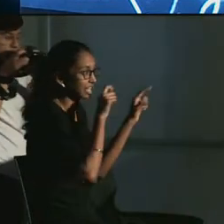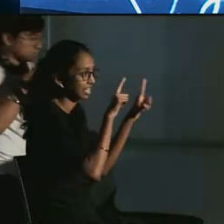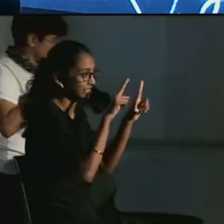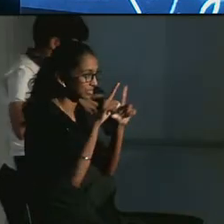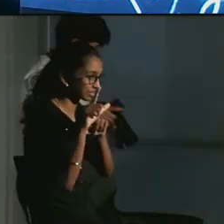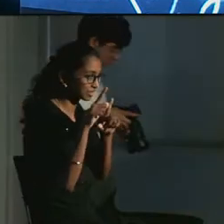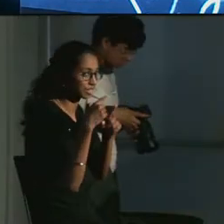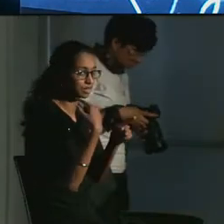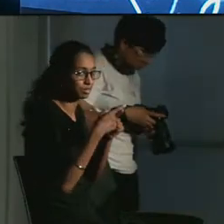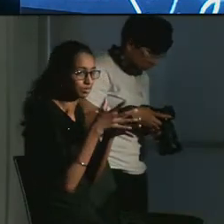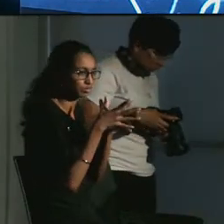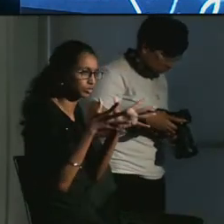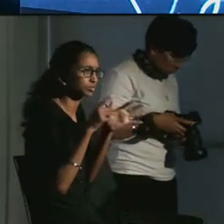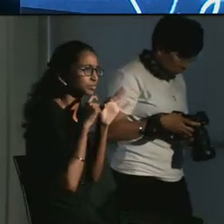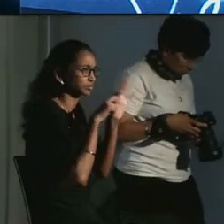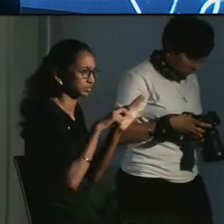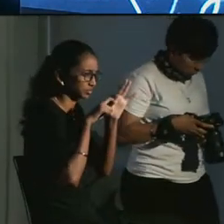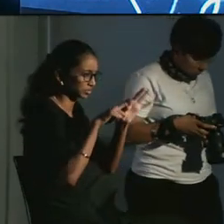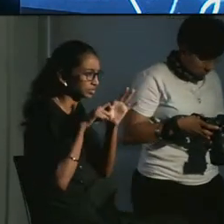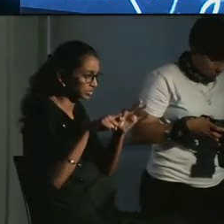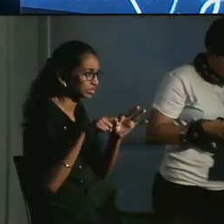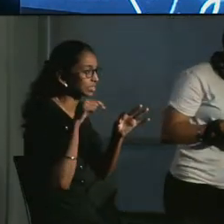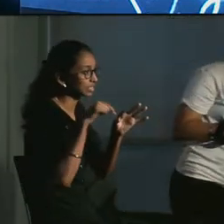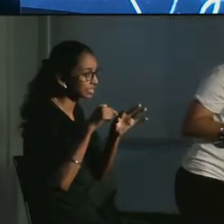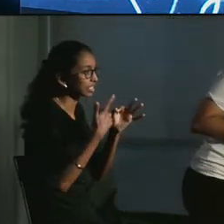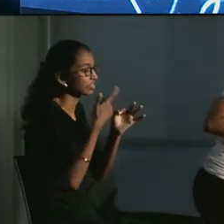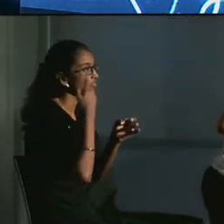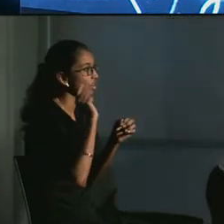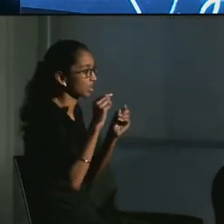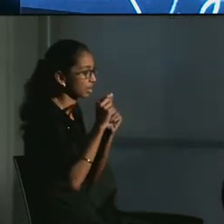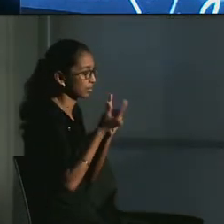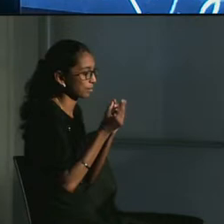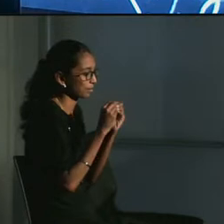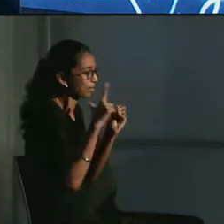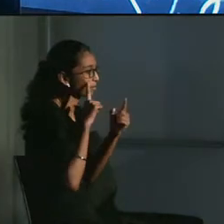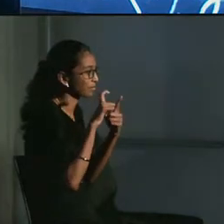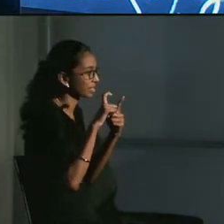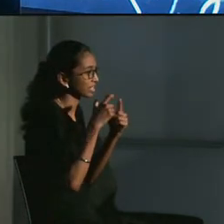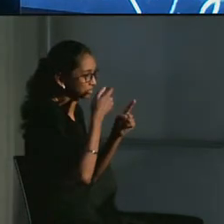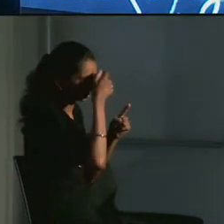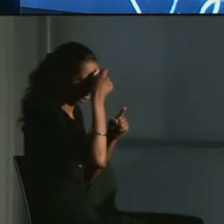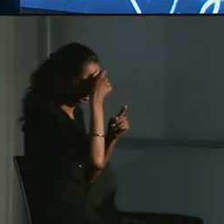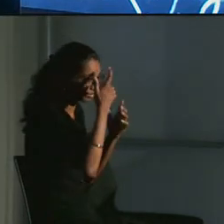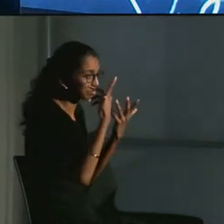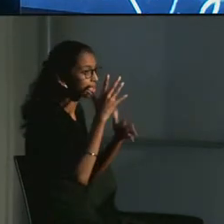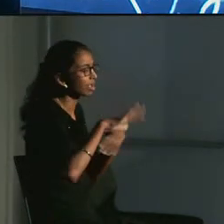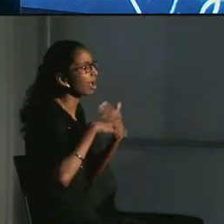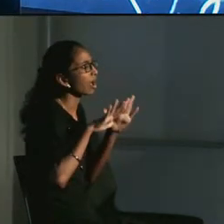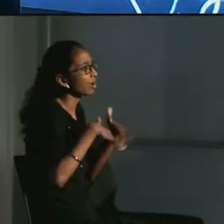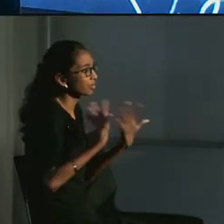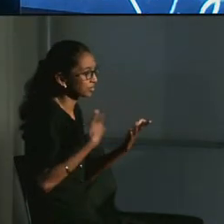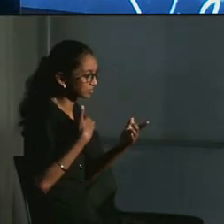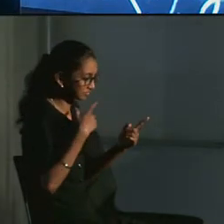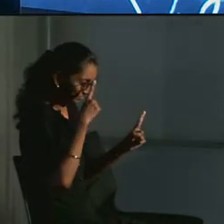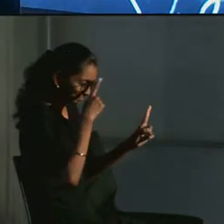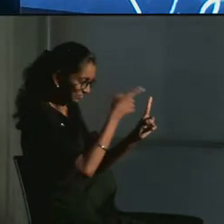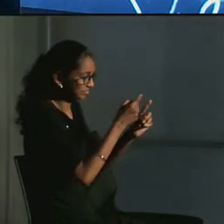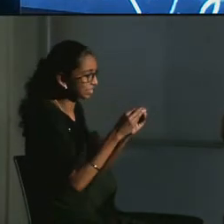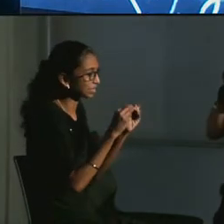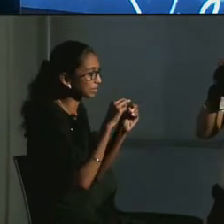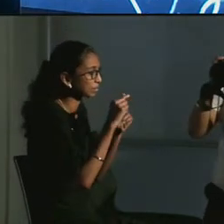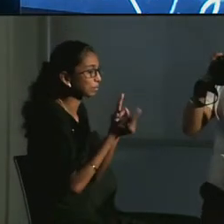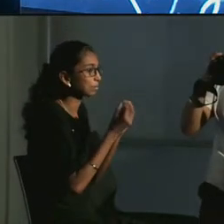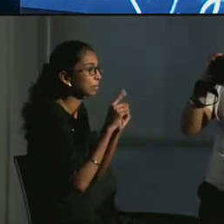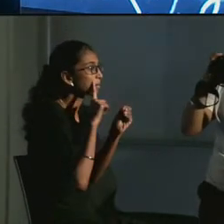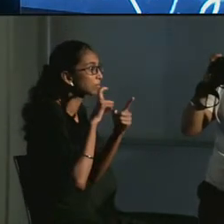took large looming questions on if this is a public issue, then how do we bring it to the public? How, you know, if there's